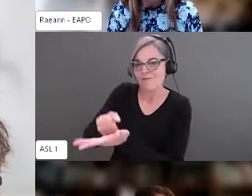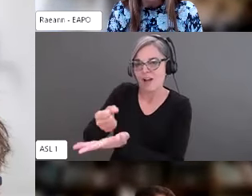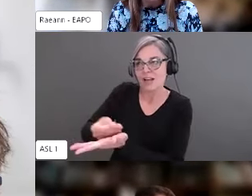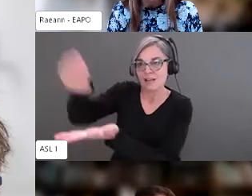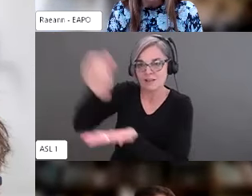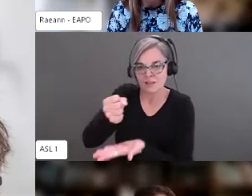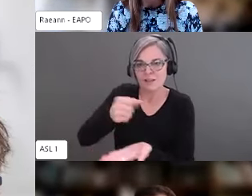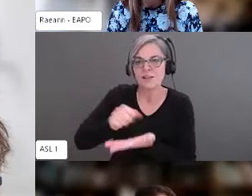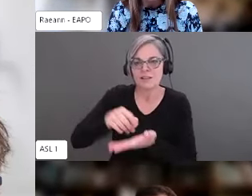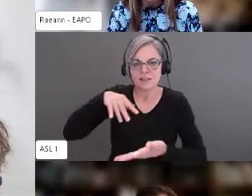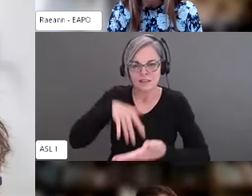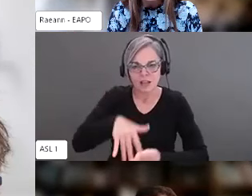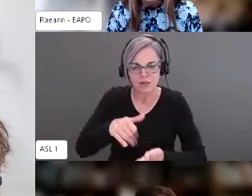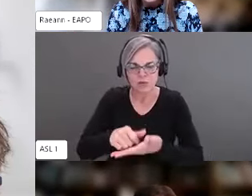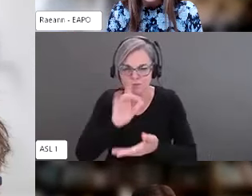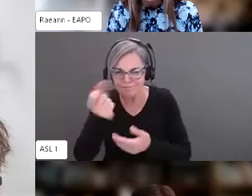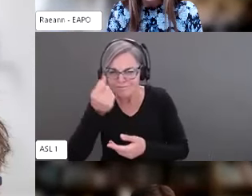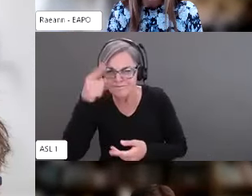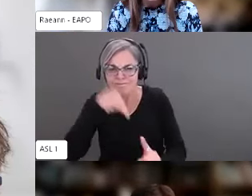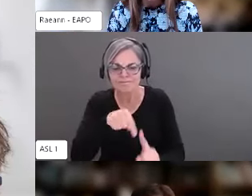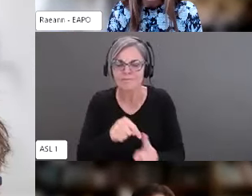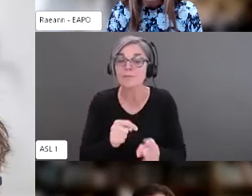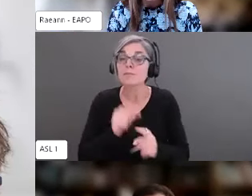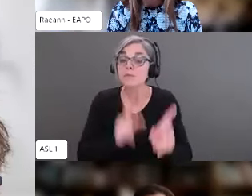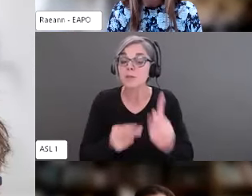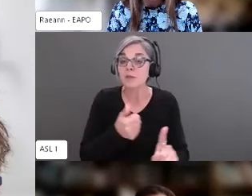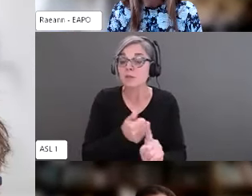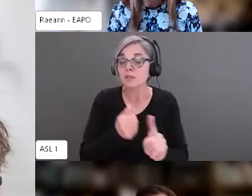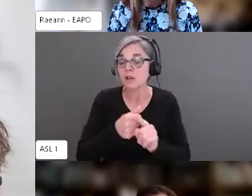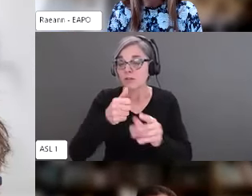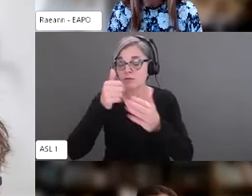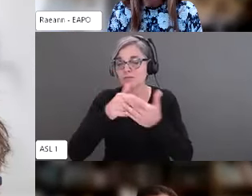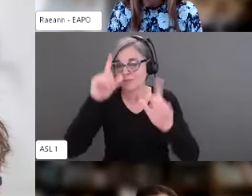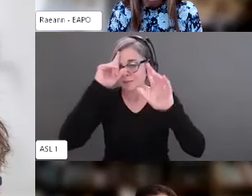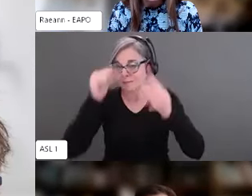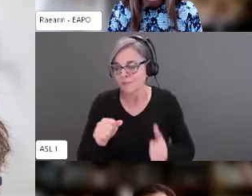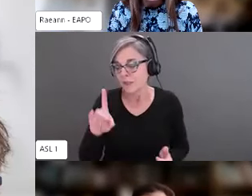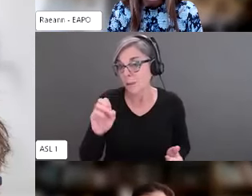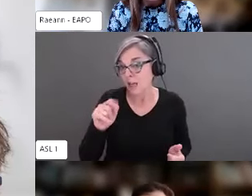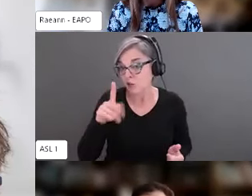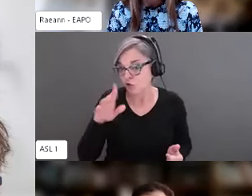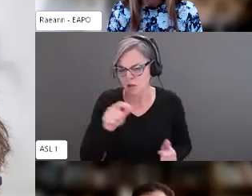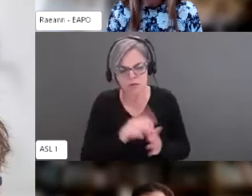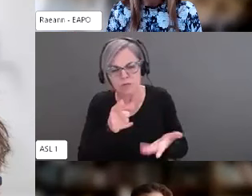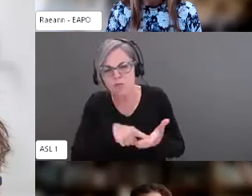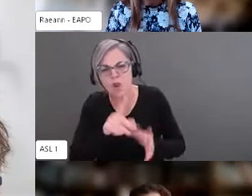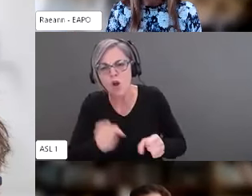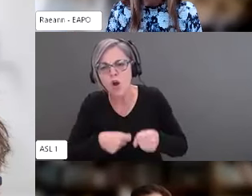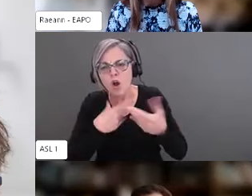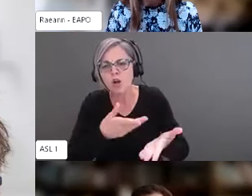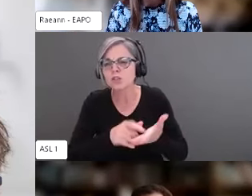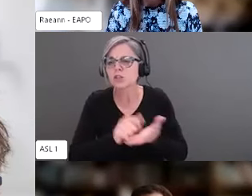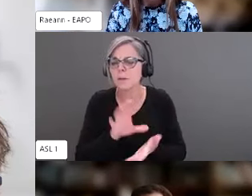abuse of people with dementia, and is a director, as I said, of the National Center on Elder Abuse, a federally